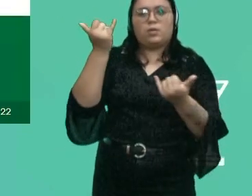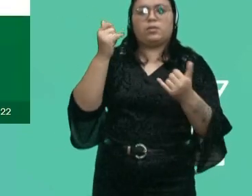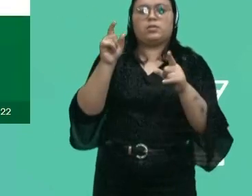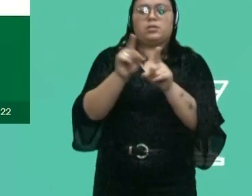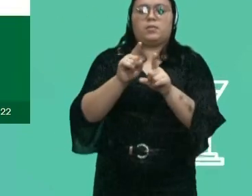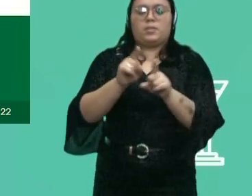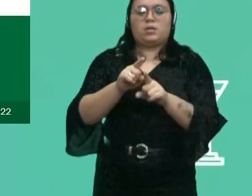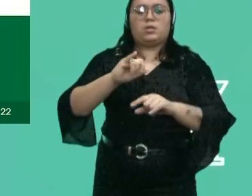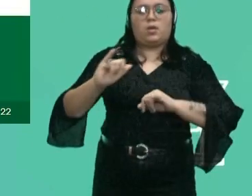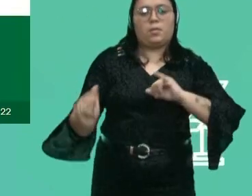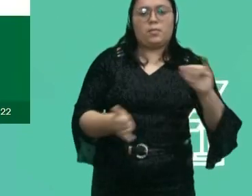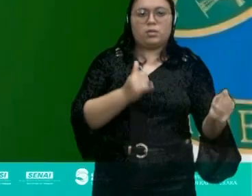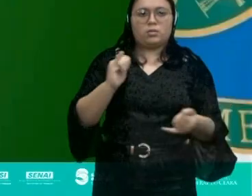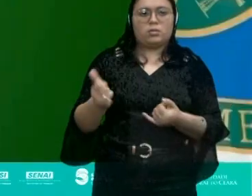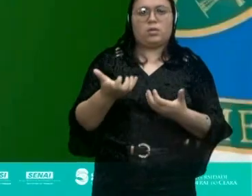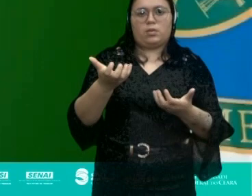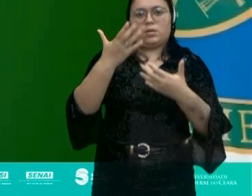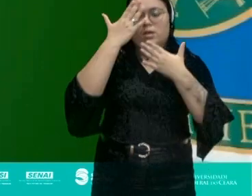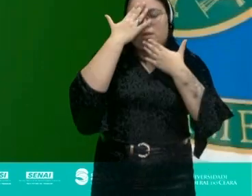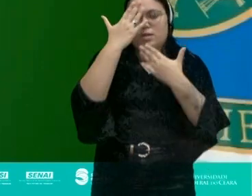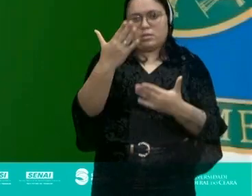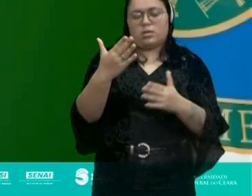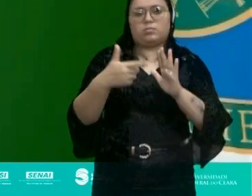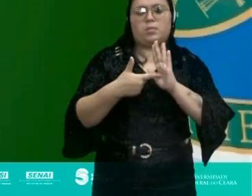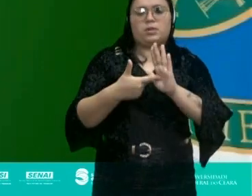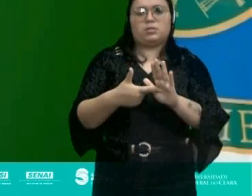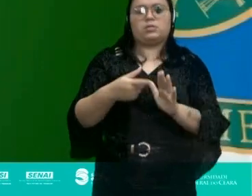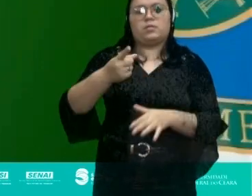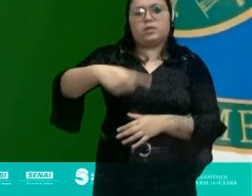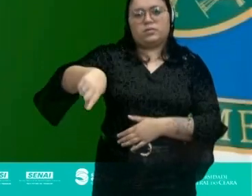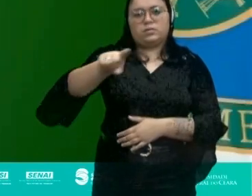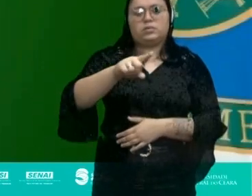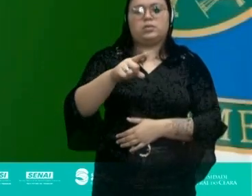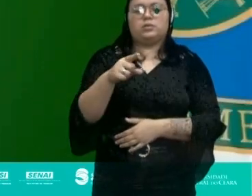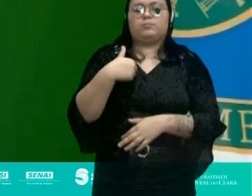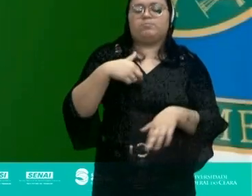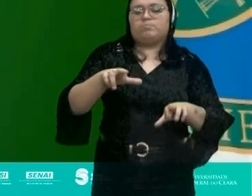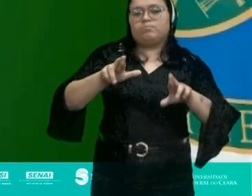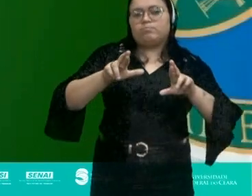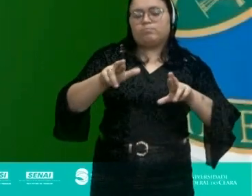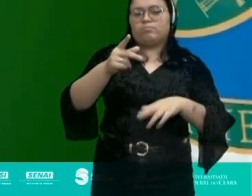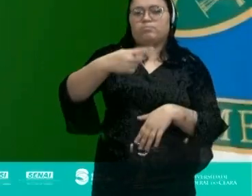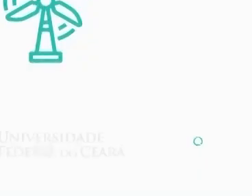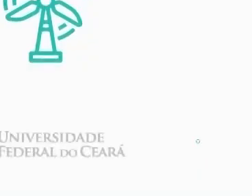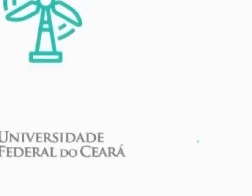to present. And I wish you an excellent conference. Thank you.